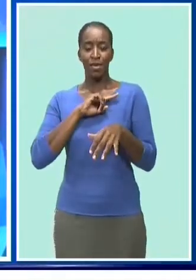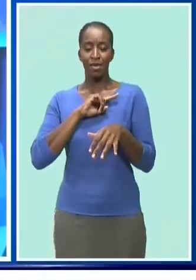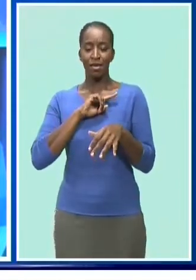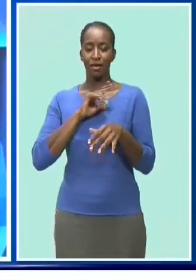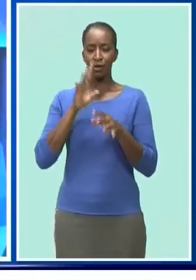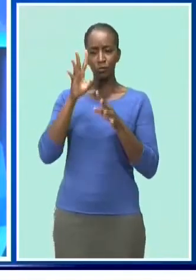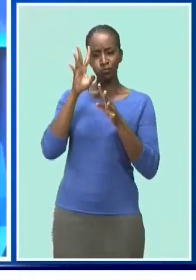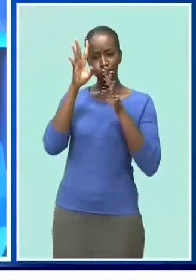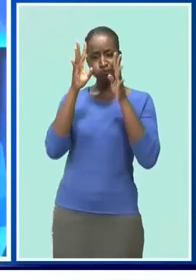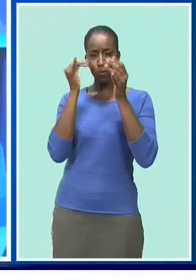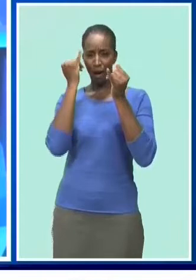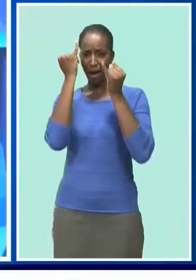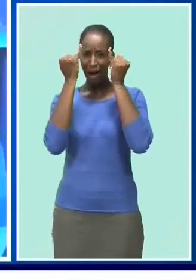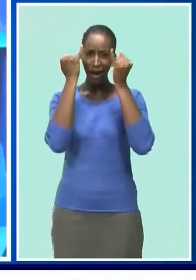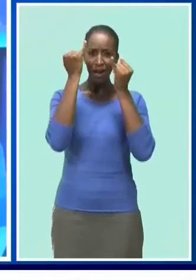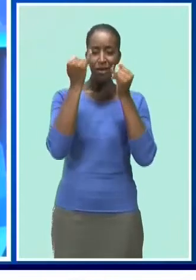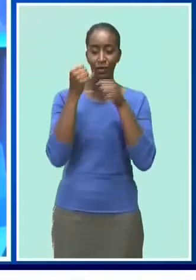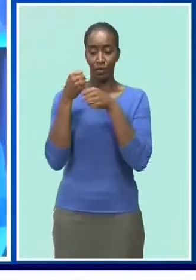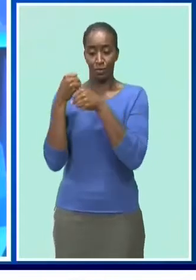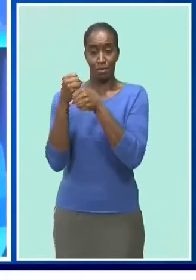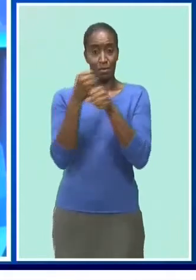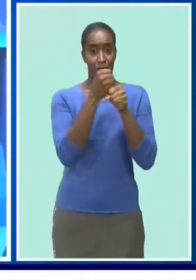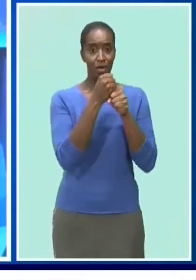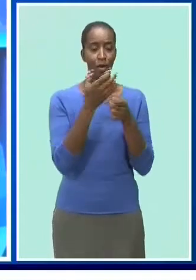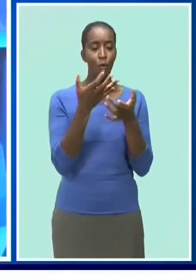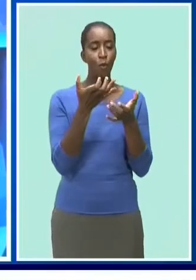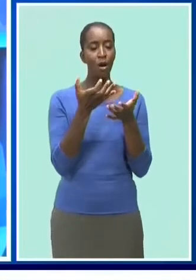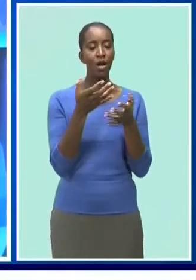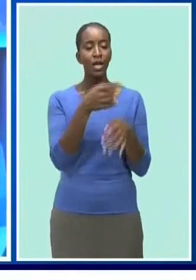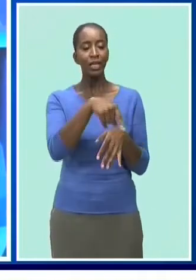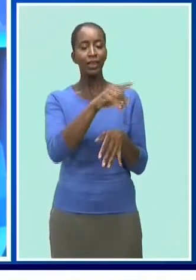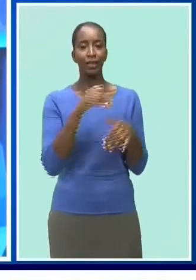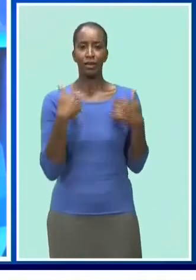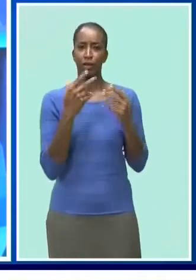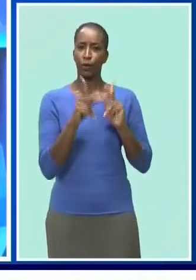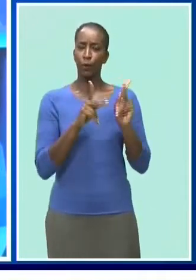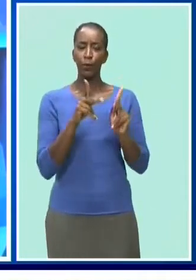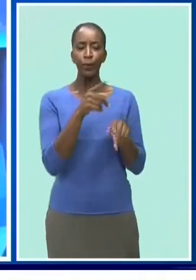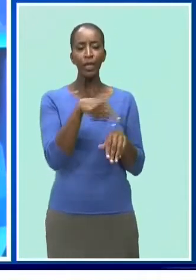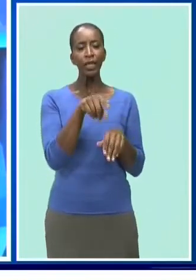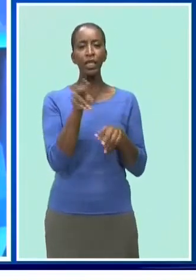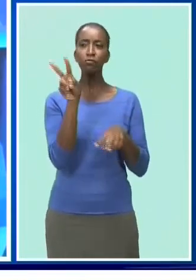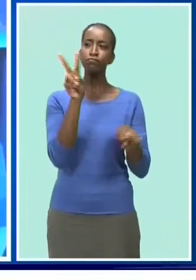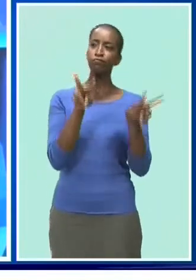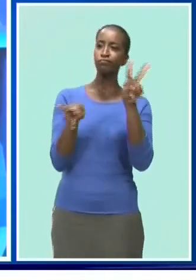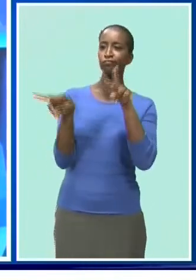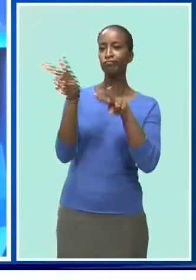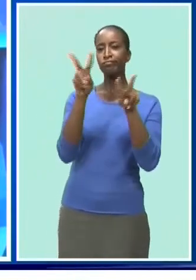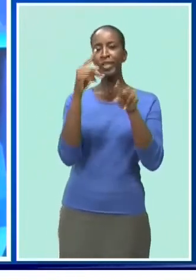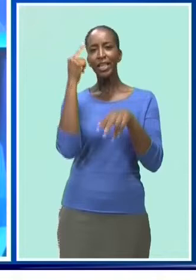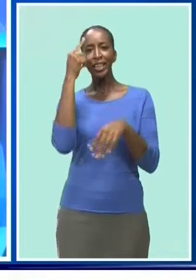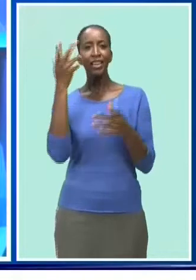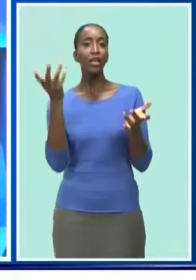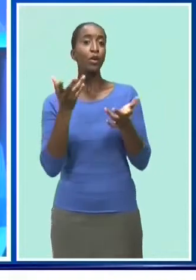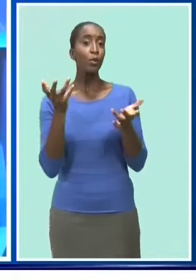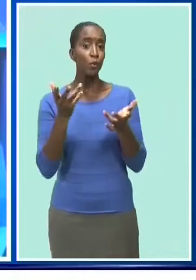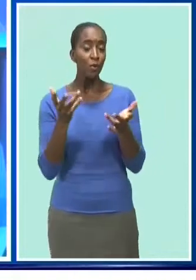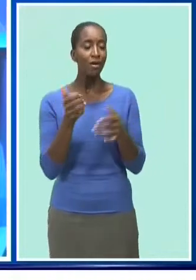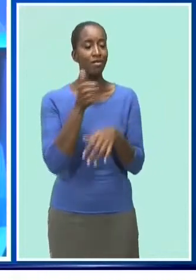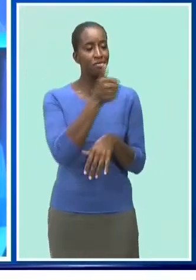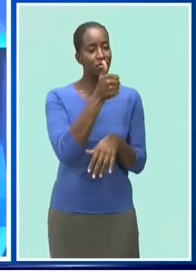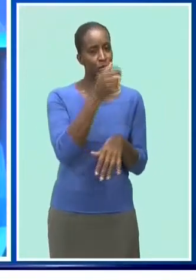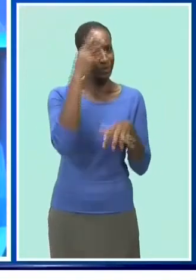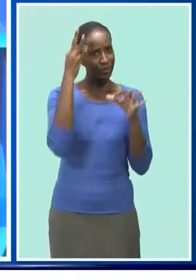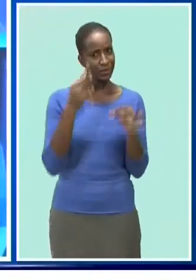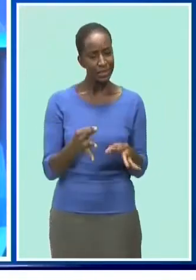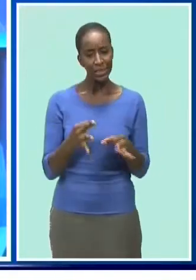people to develop content from their perspective, their outlook on the world, rather than we always, the older people, giving them,